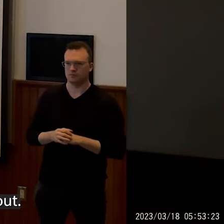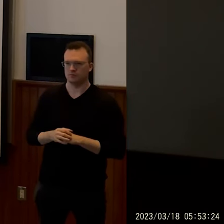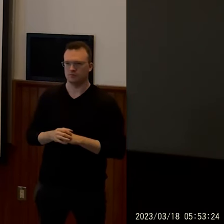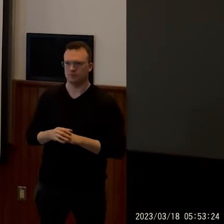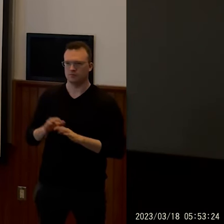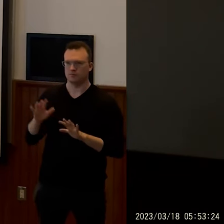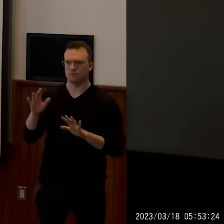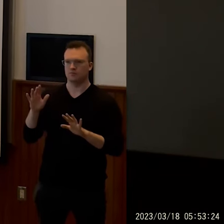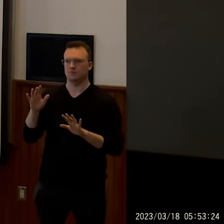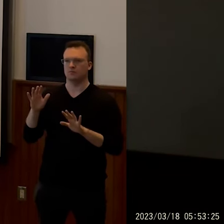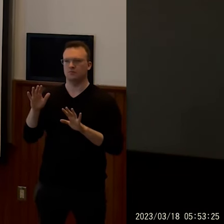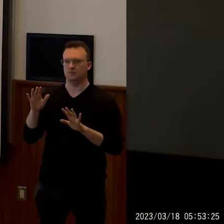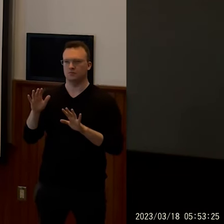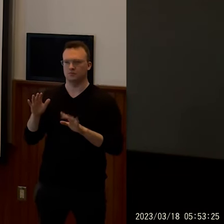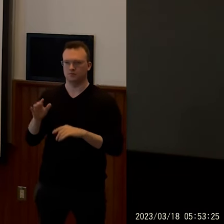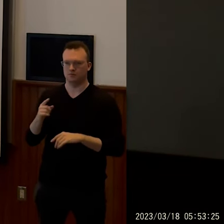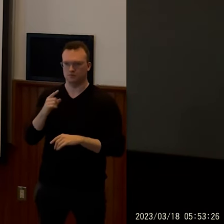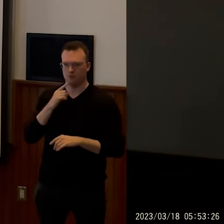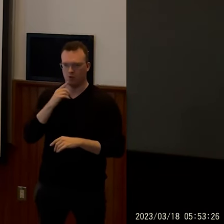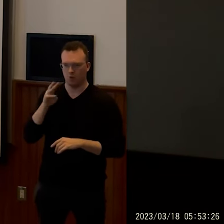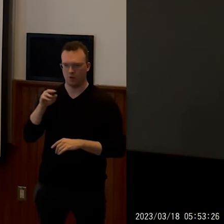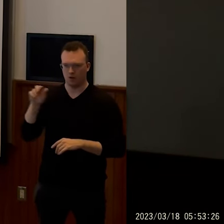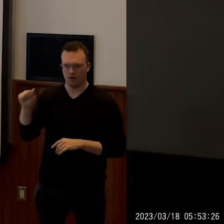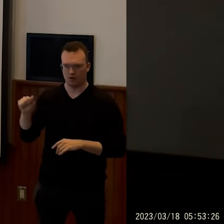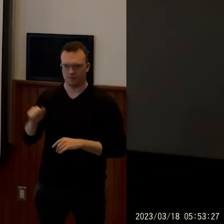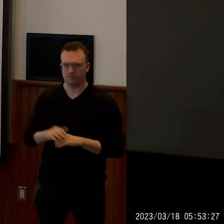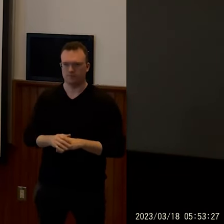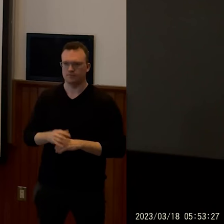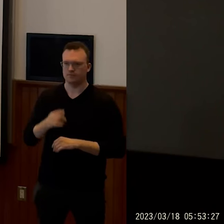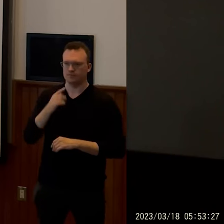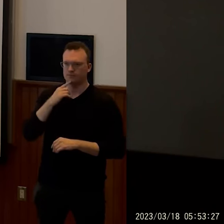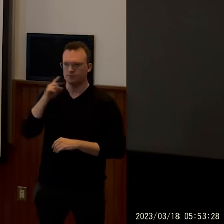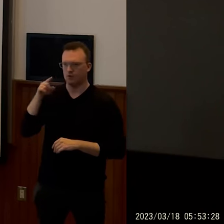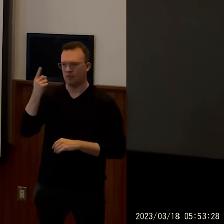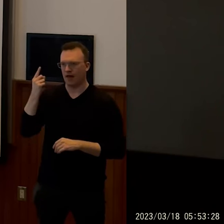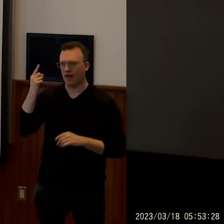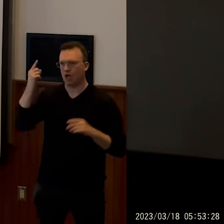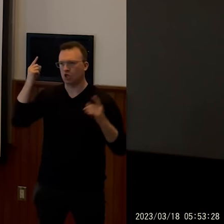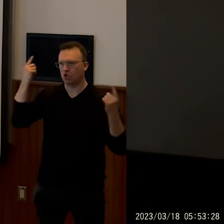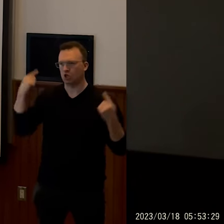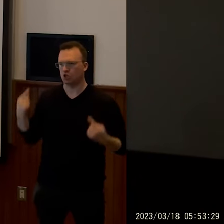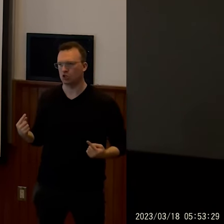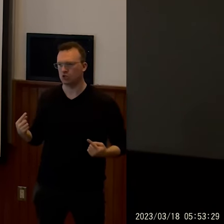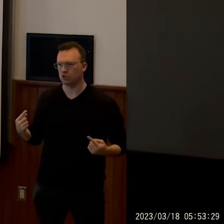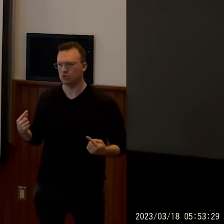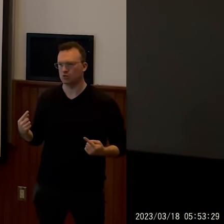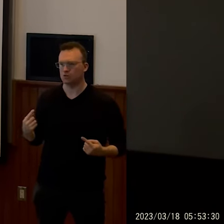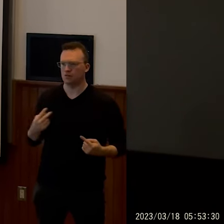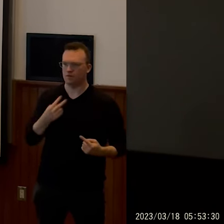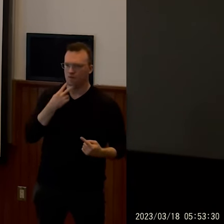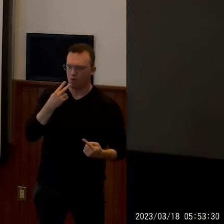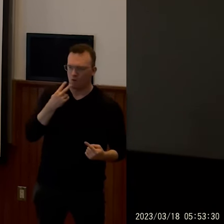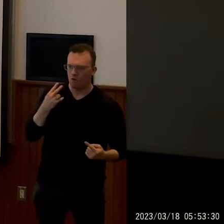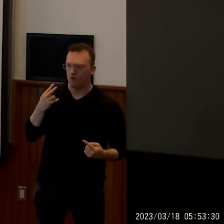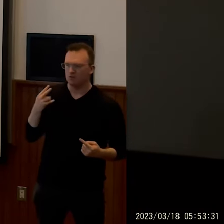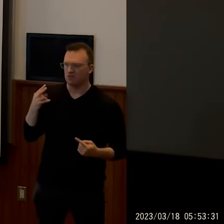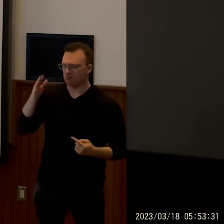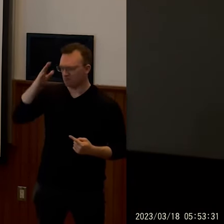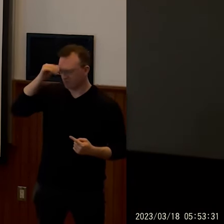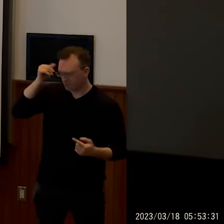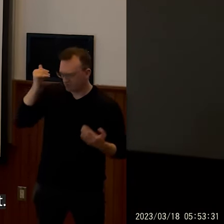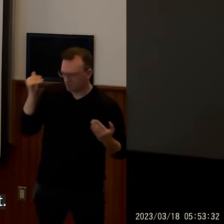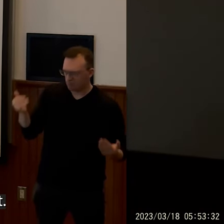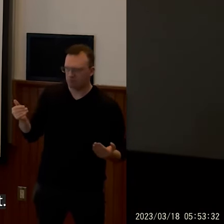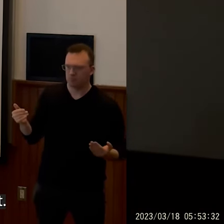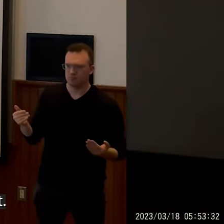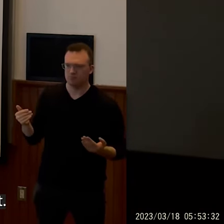out. She still missed Rana. She missed her black curls, her voice, her tenacity.